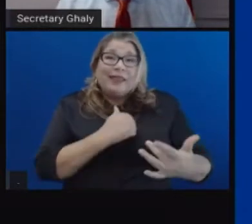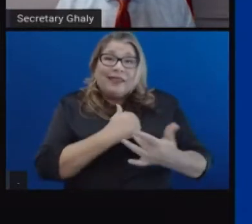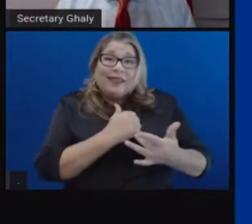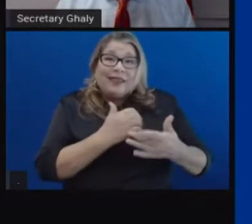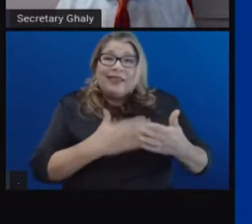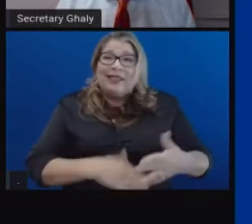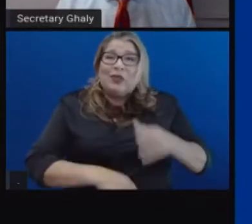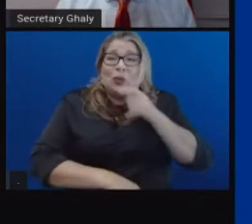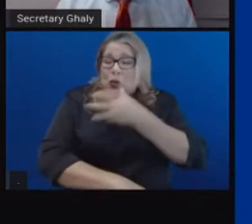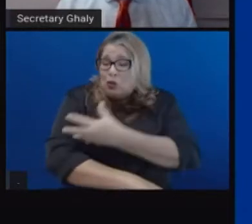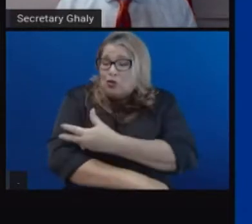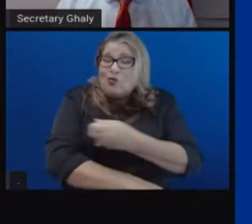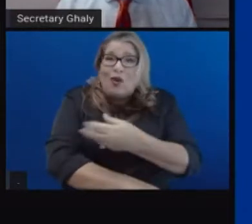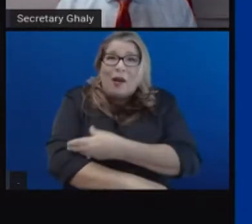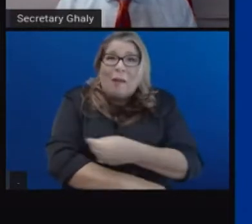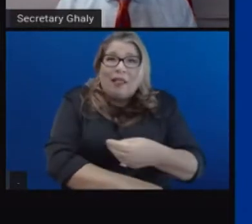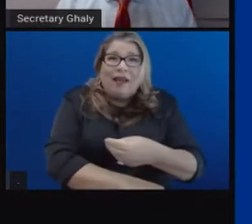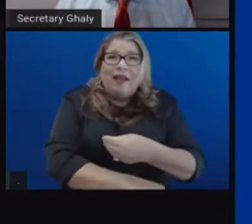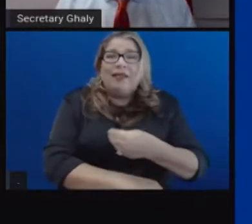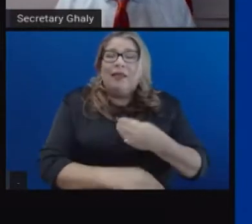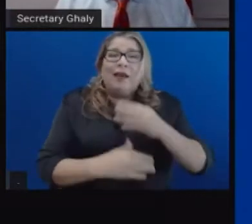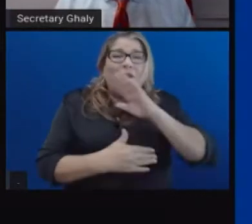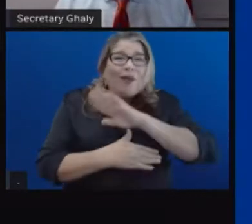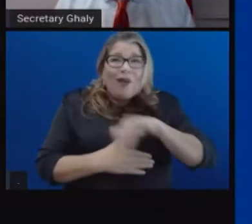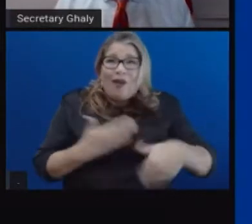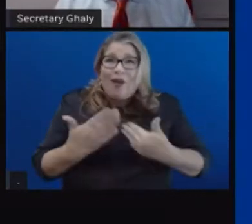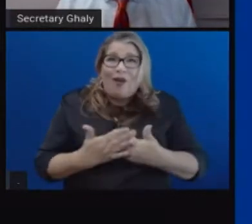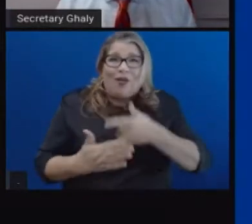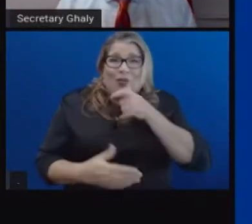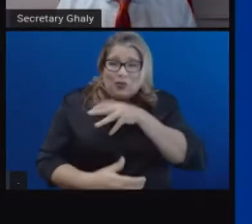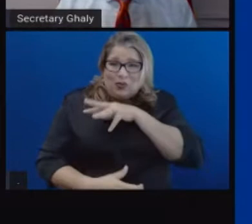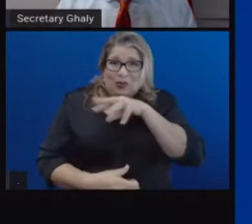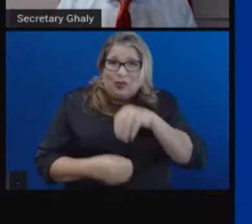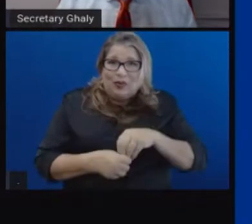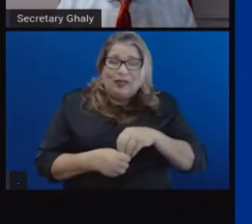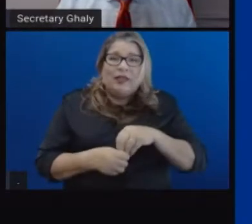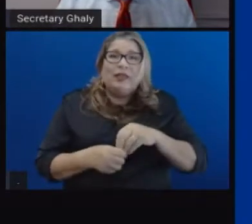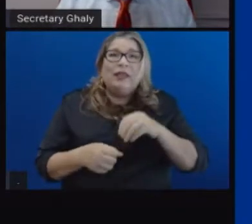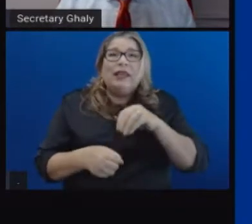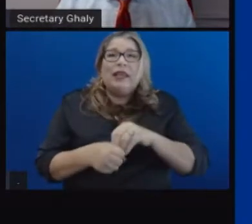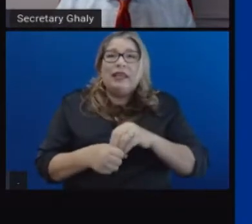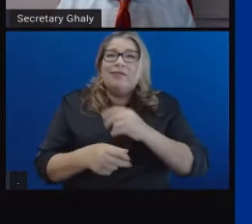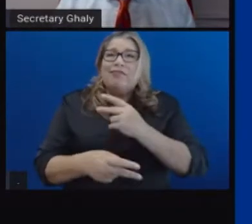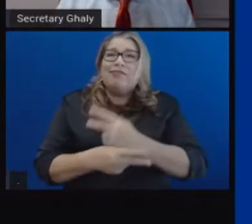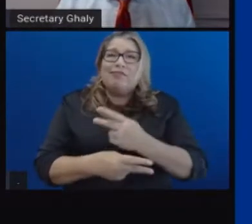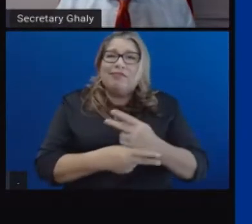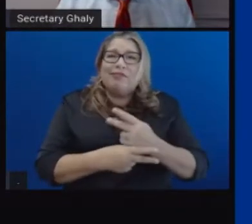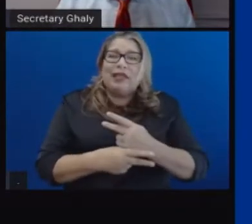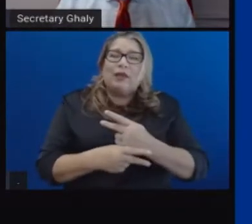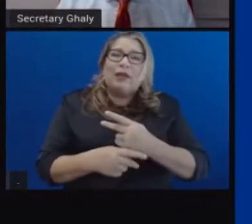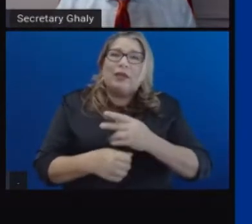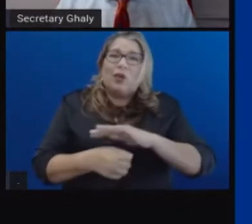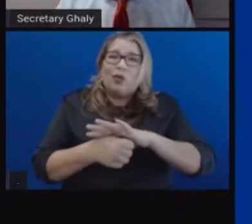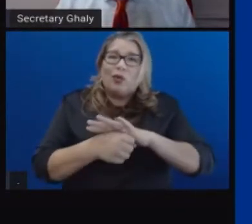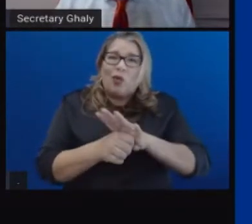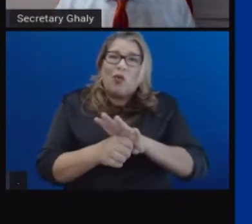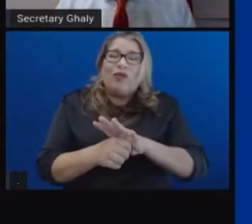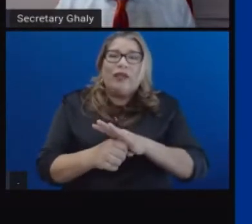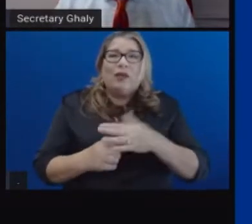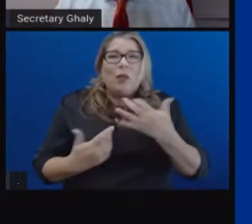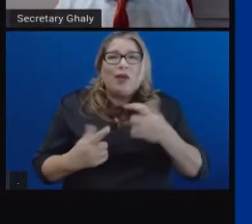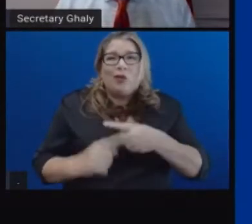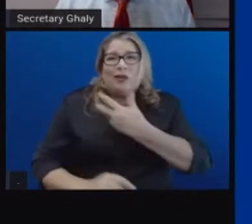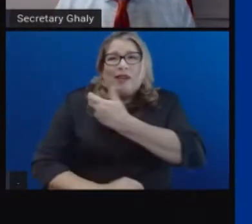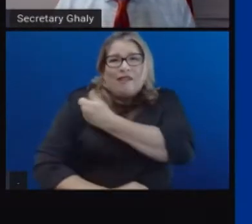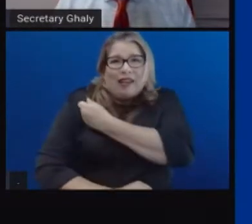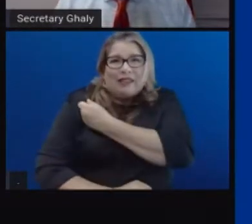phlebotomists, everybody who's involved in helping us support not just COVID care, but this effort to vaccinate California. And then